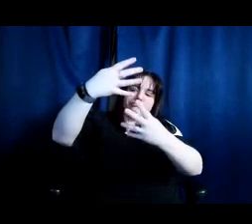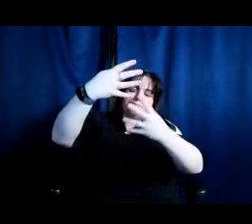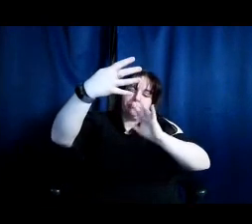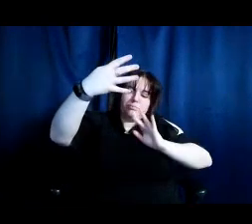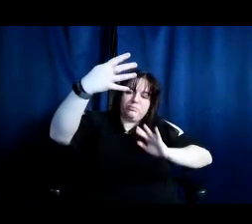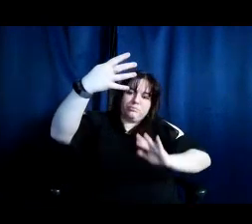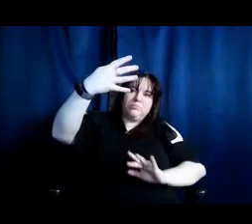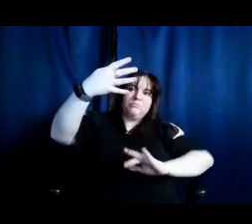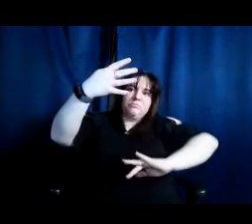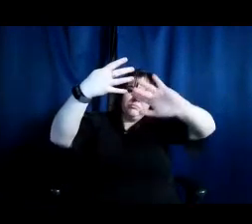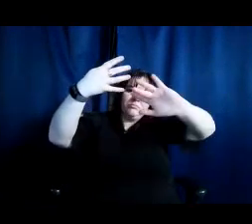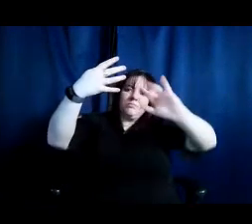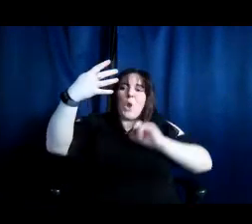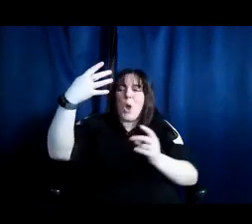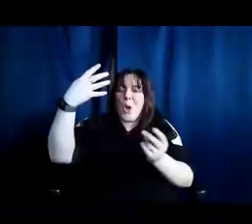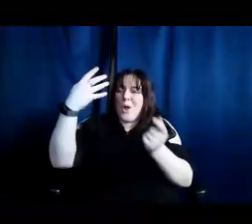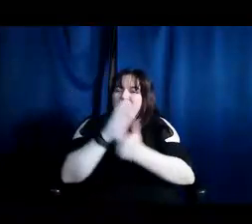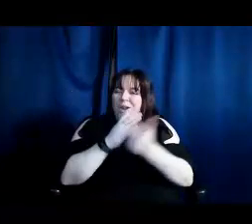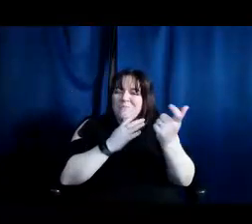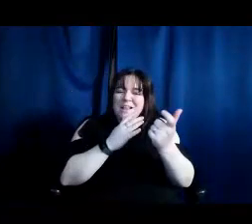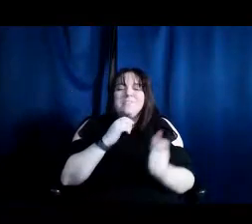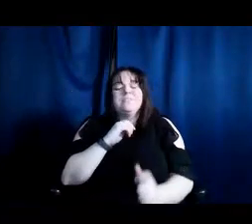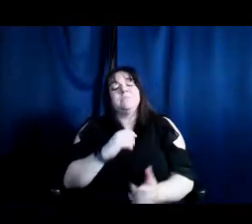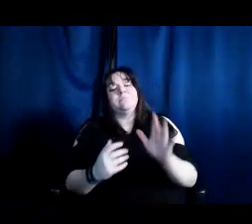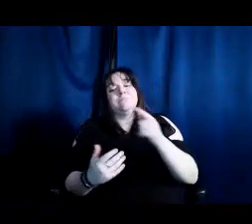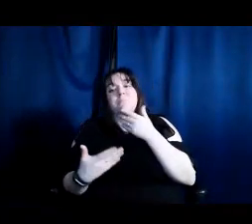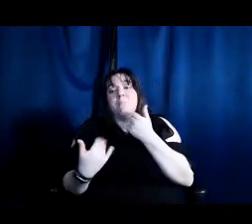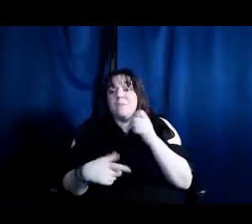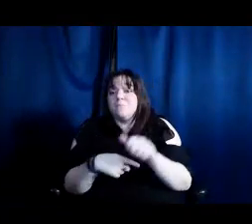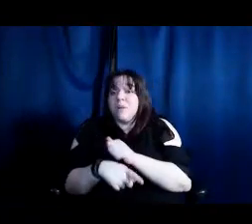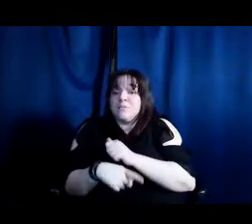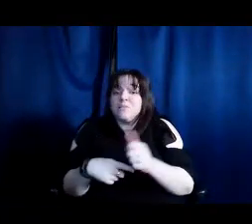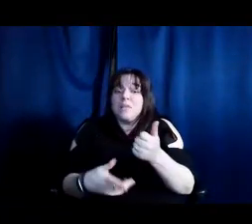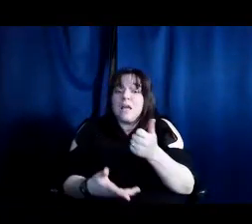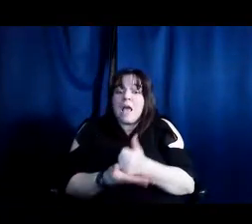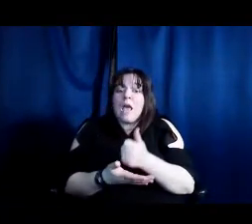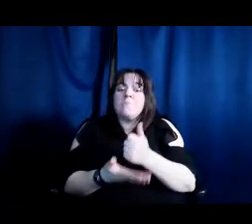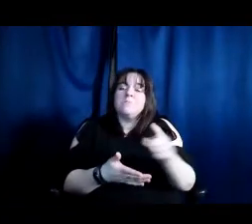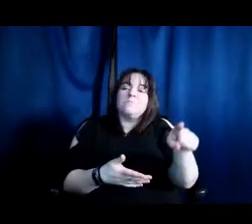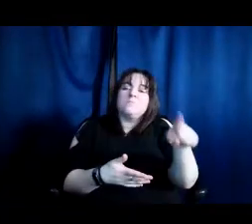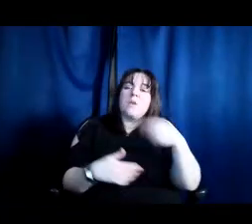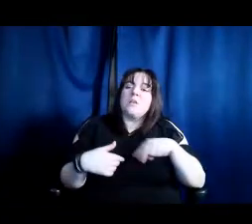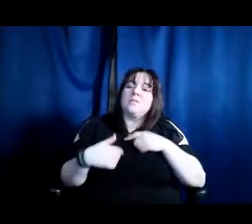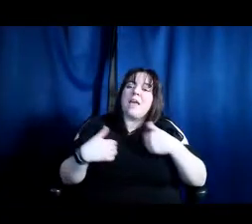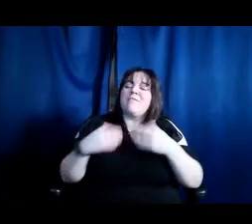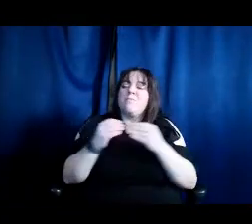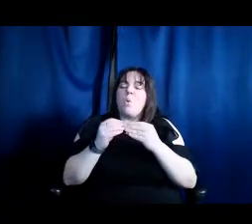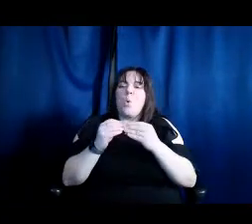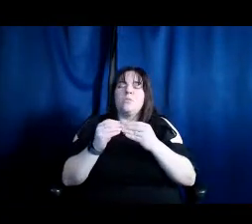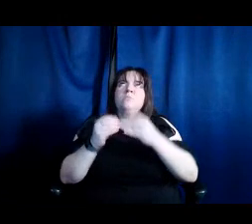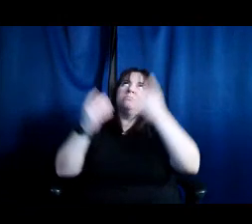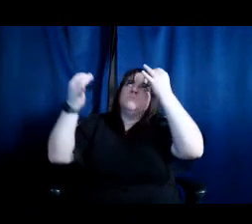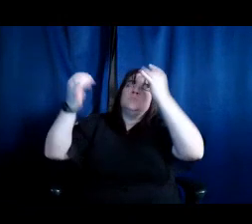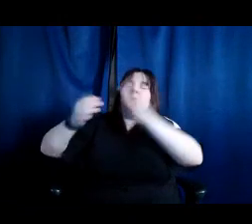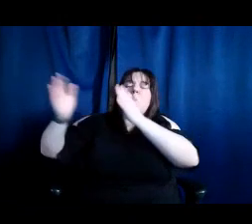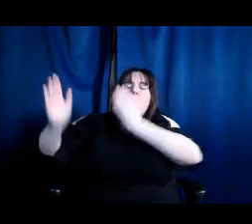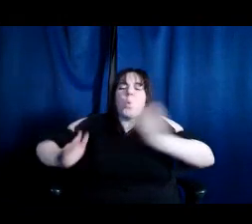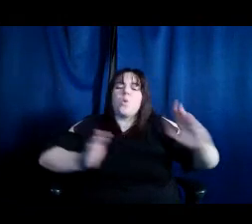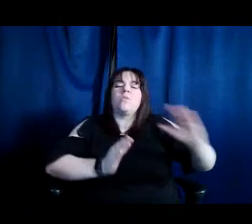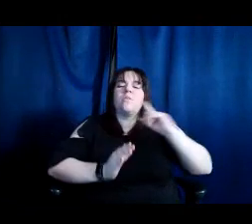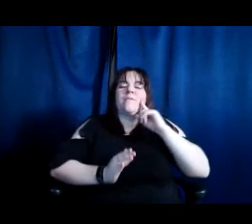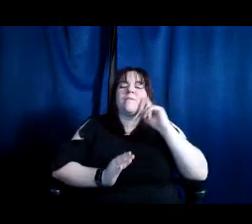text. This best practice helps to define a logical order to the visual information presented, which can